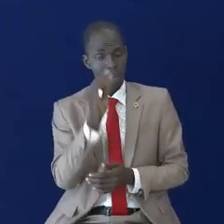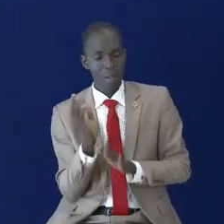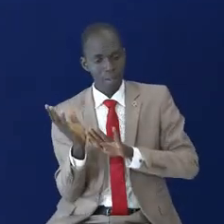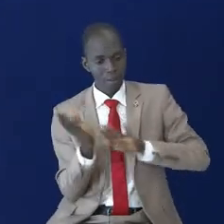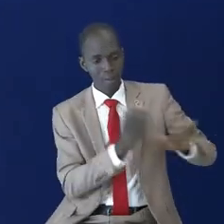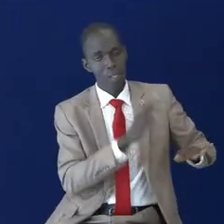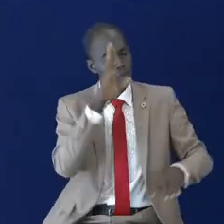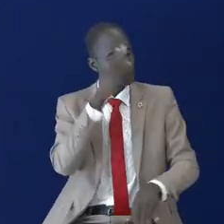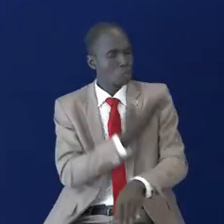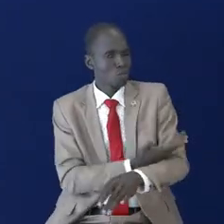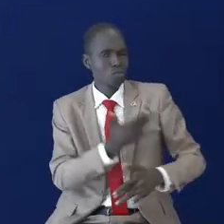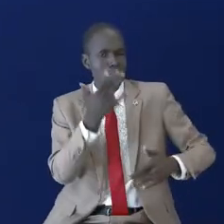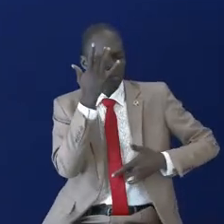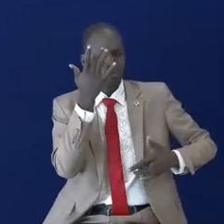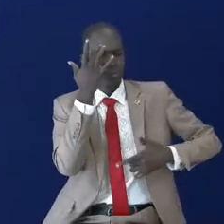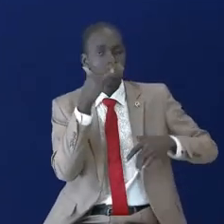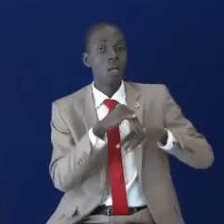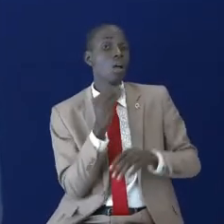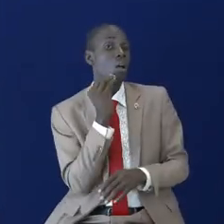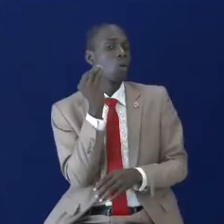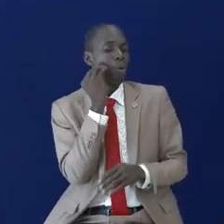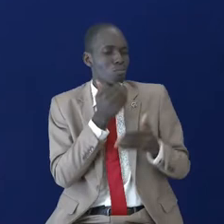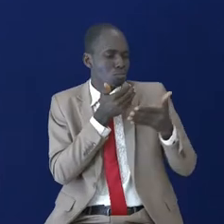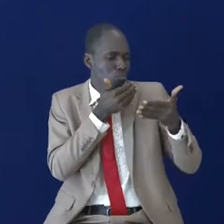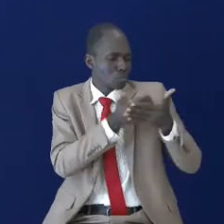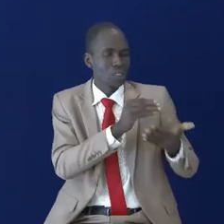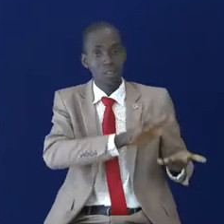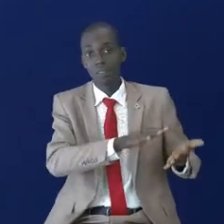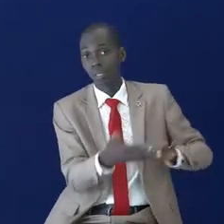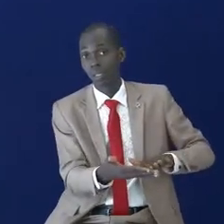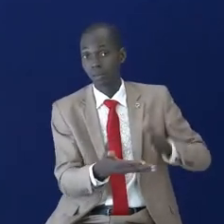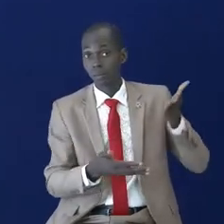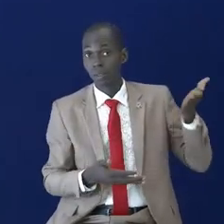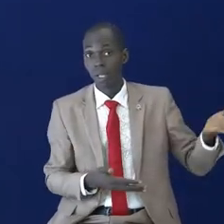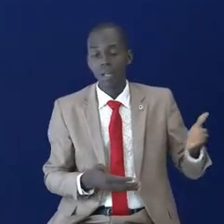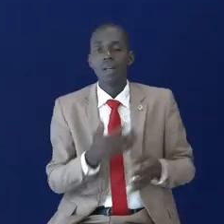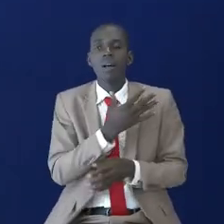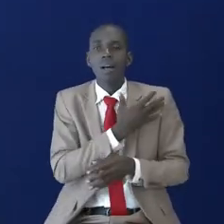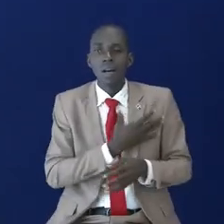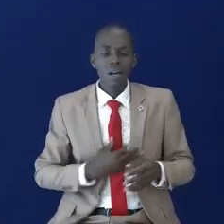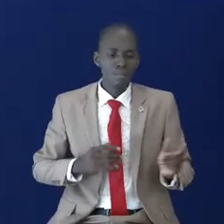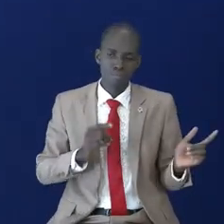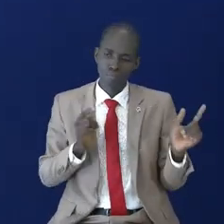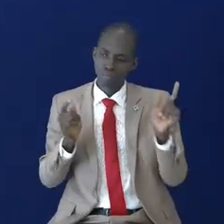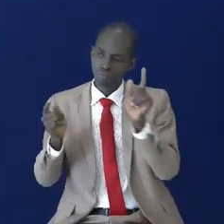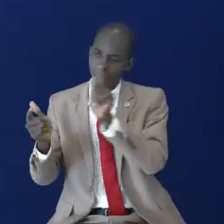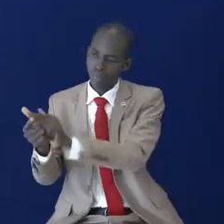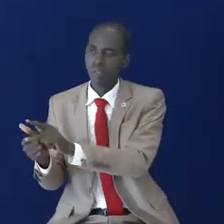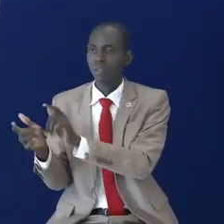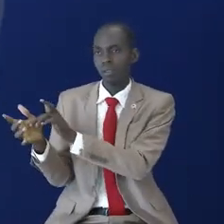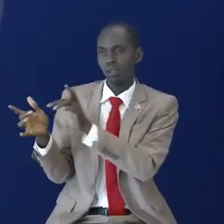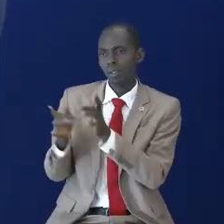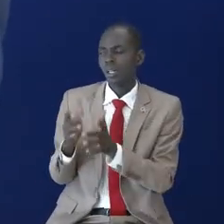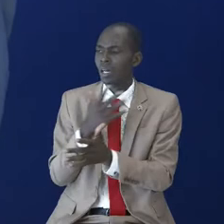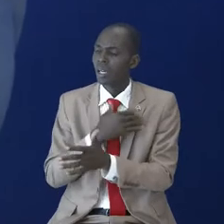son seek at home at the point of death. And he appealed to Jesus that Jesus